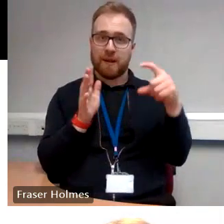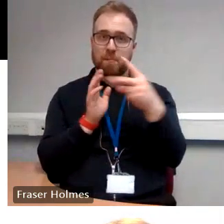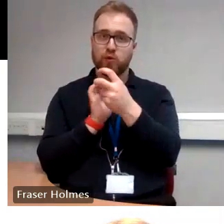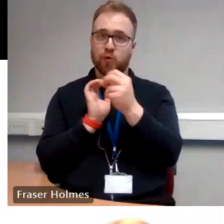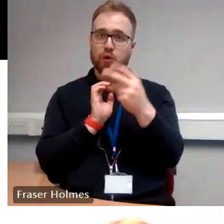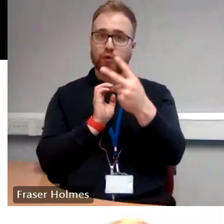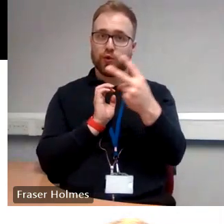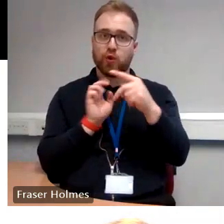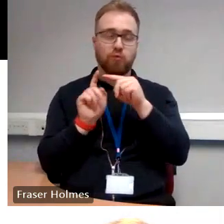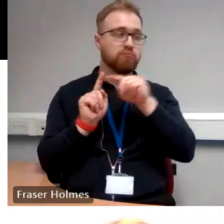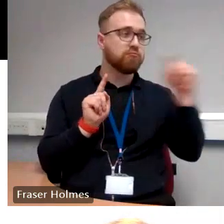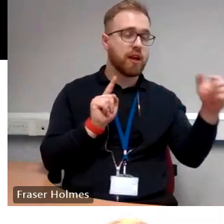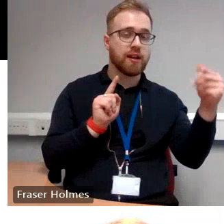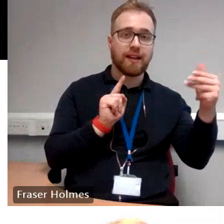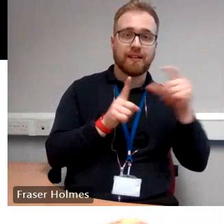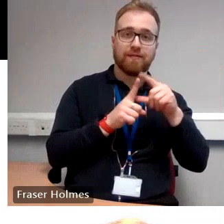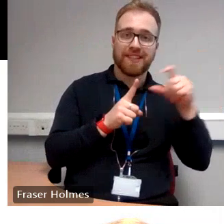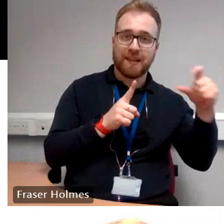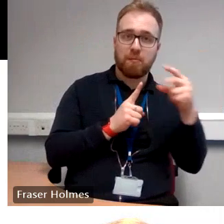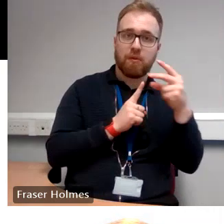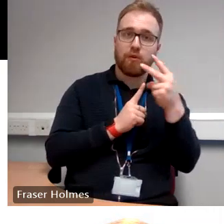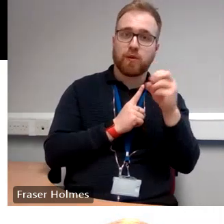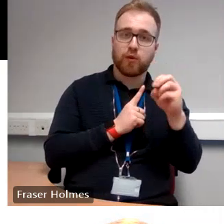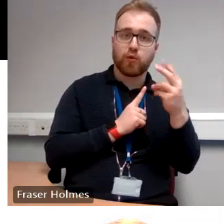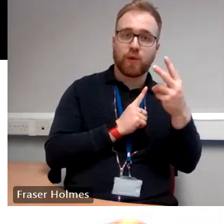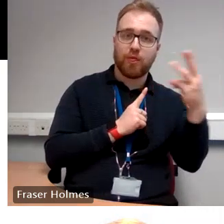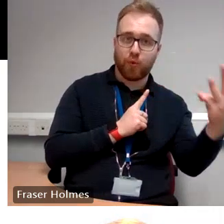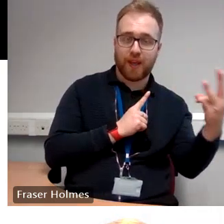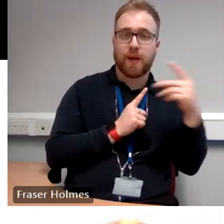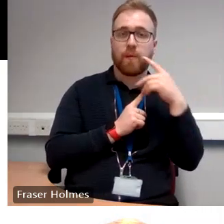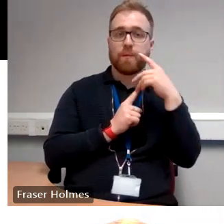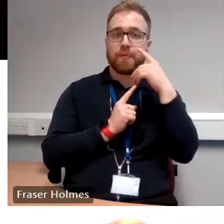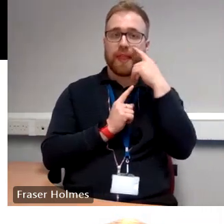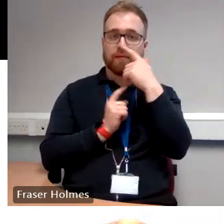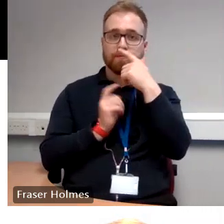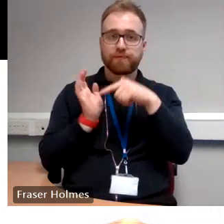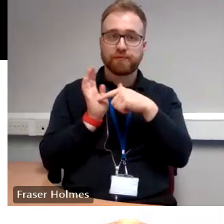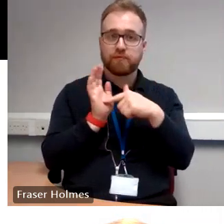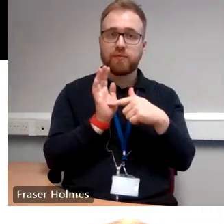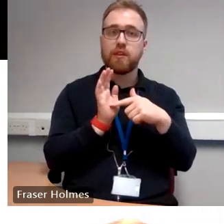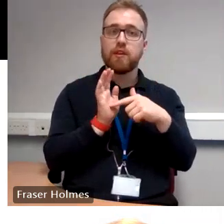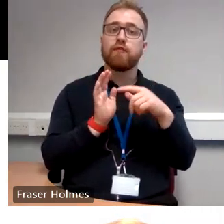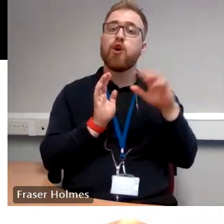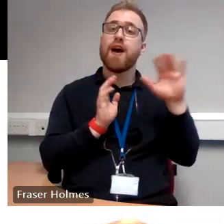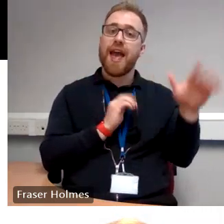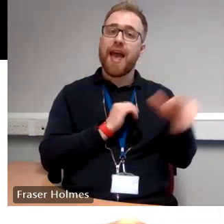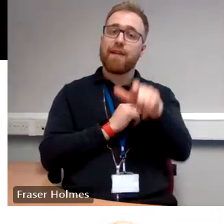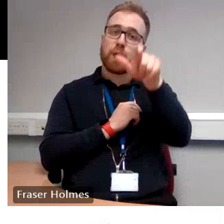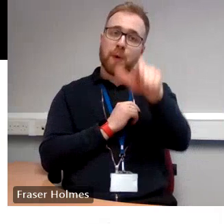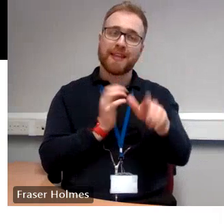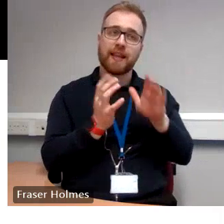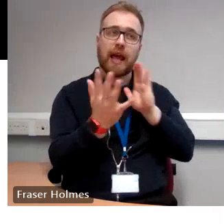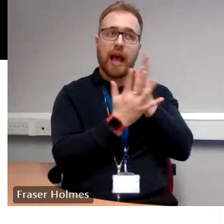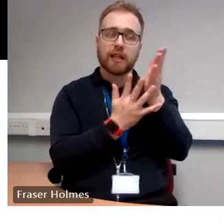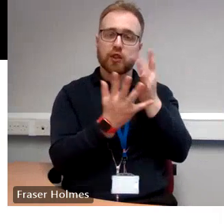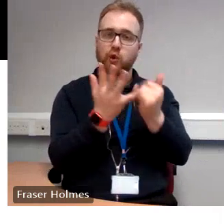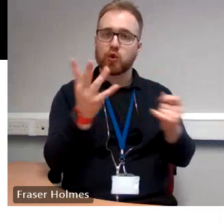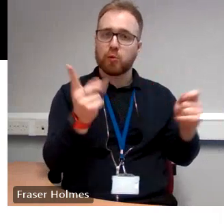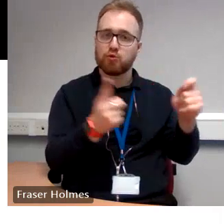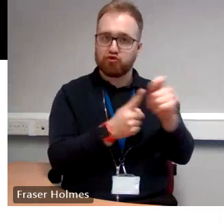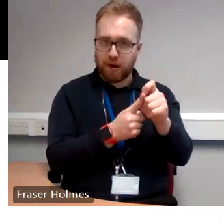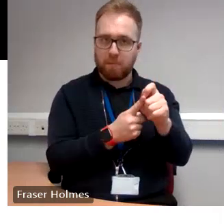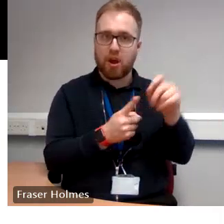to the 19th of December 23, we were able to evidence that for every patient accessing social prescribing, there